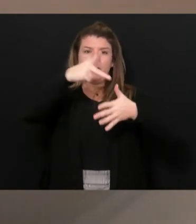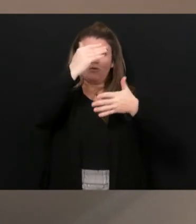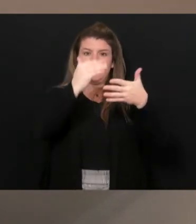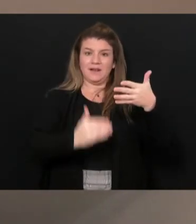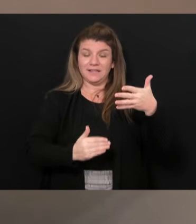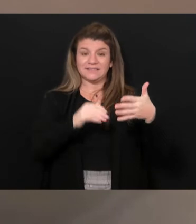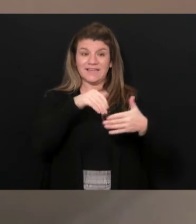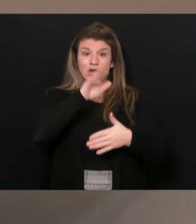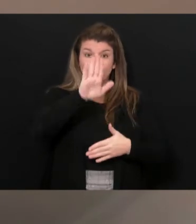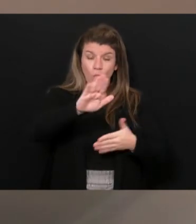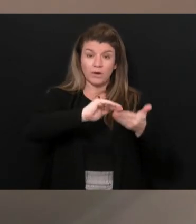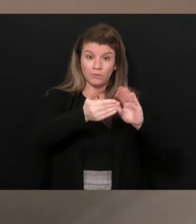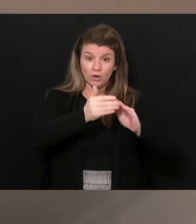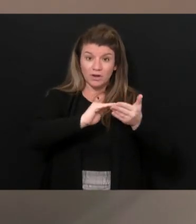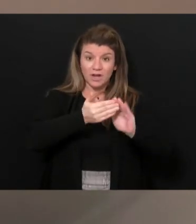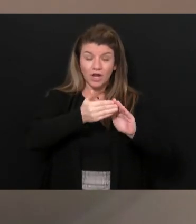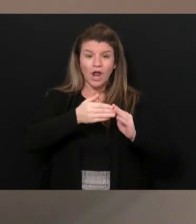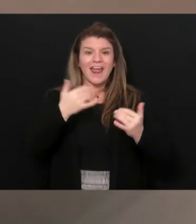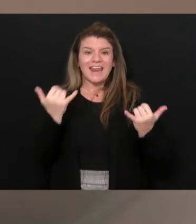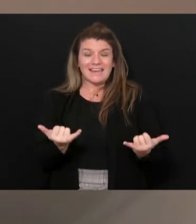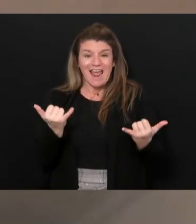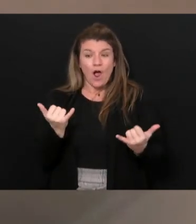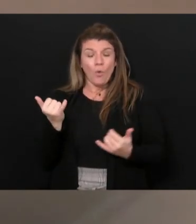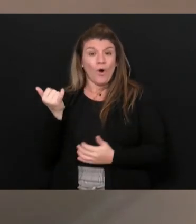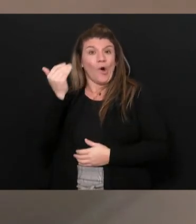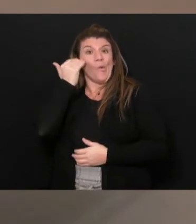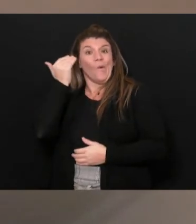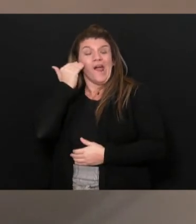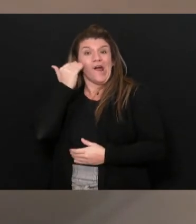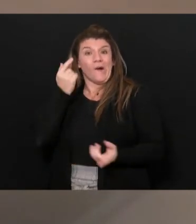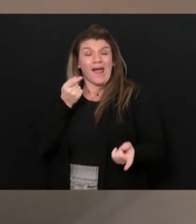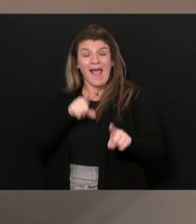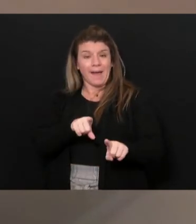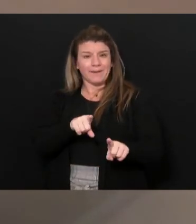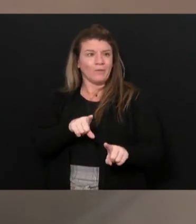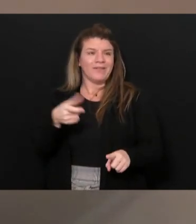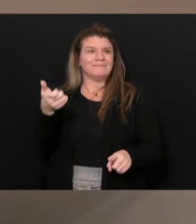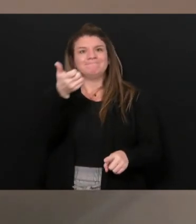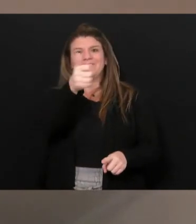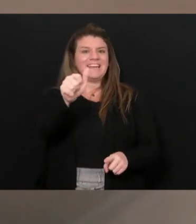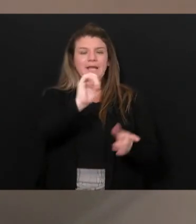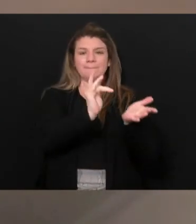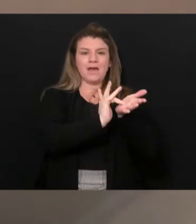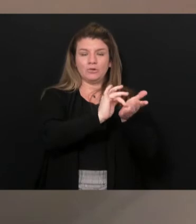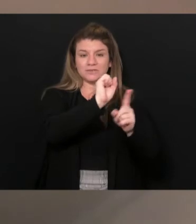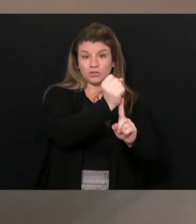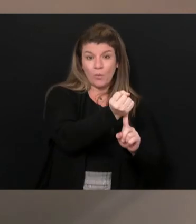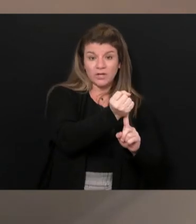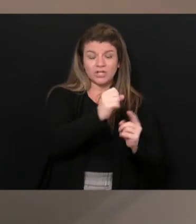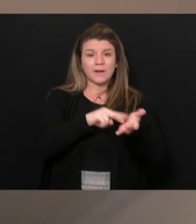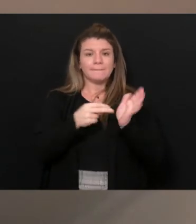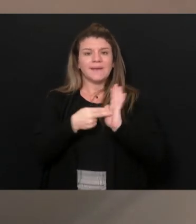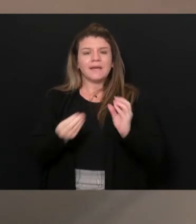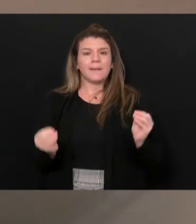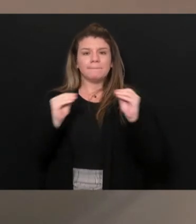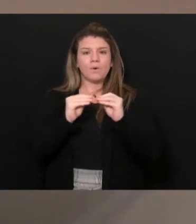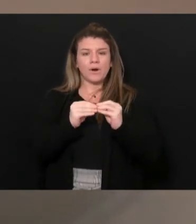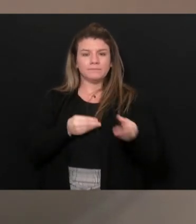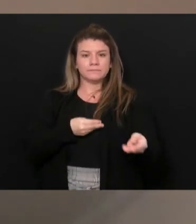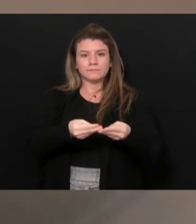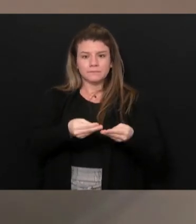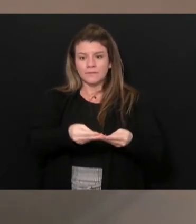in the community. What we're aware of, just like in every medical circumstance, that the more handoffs you have